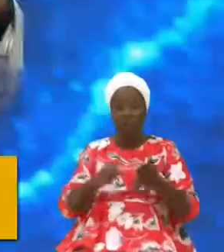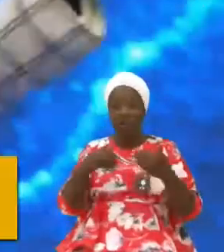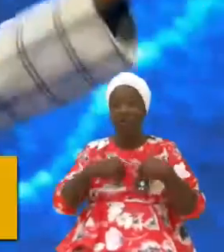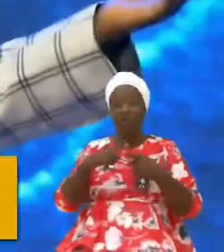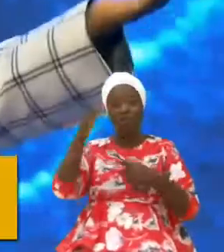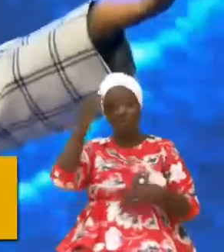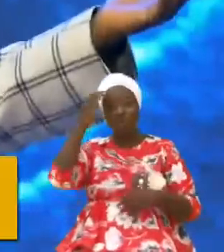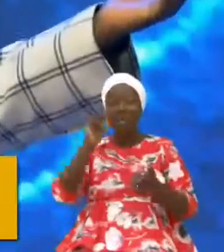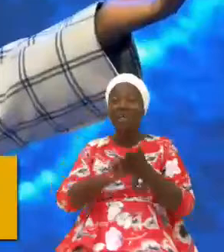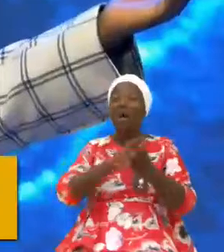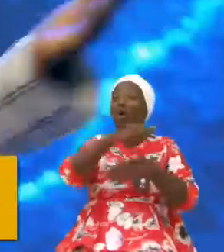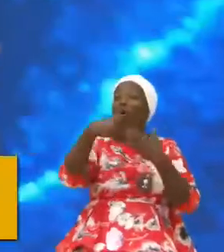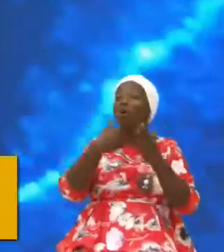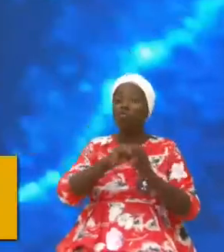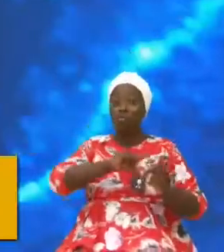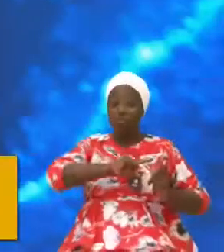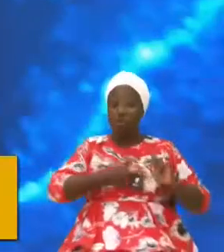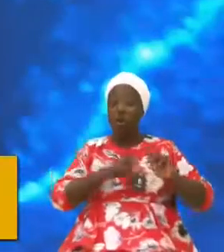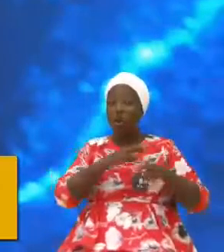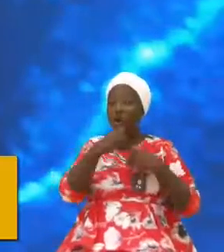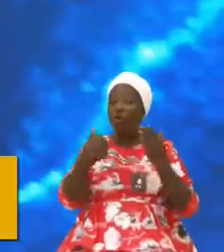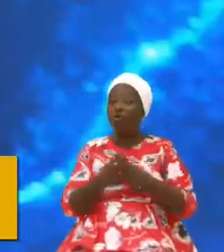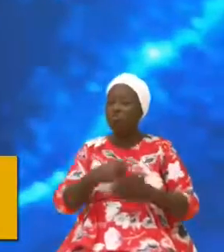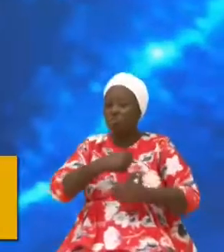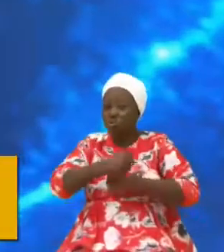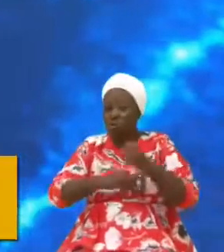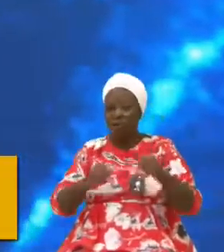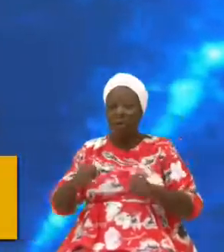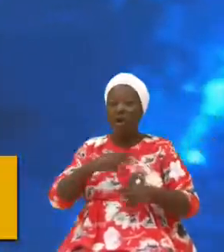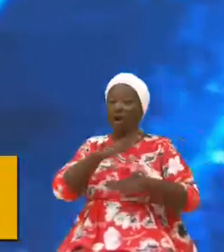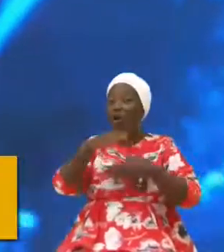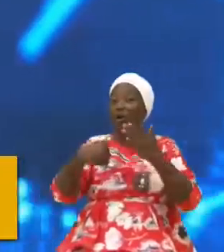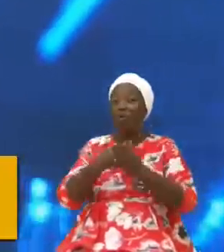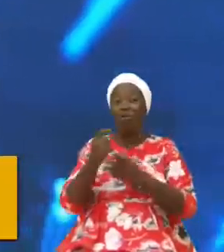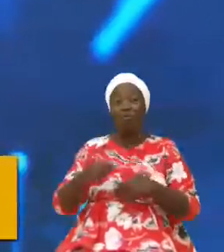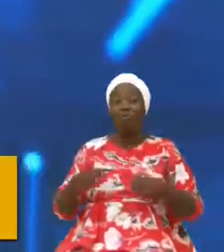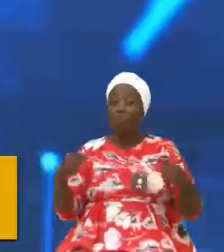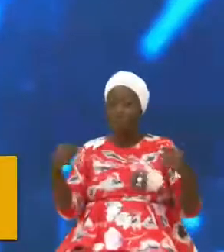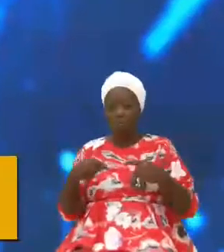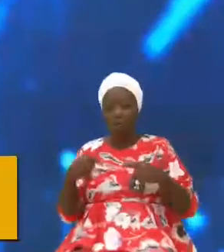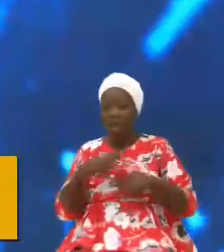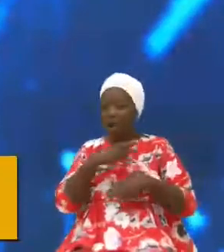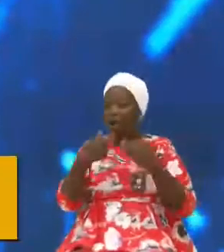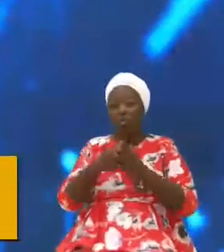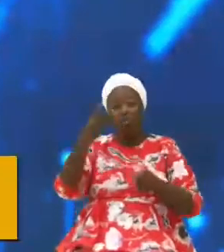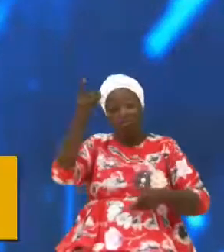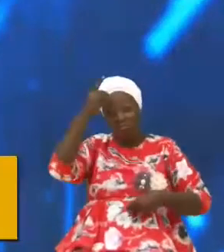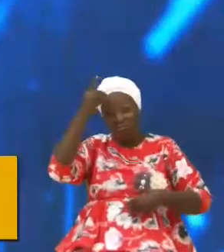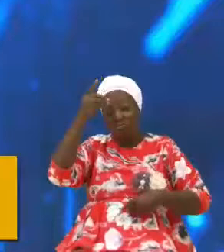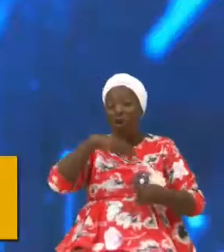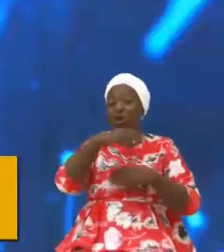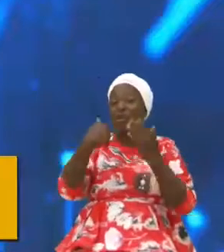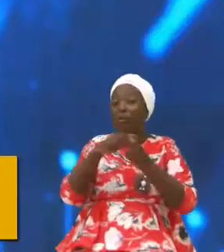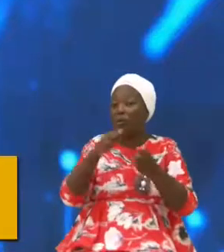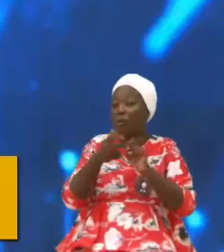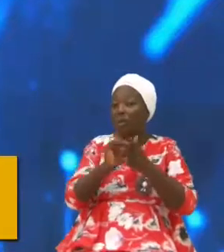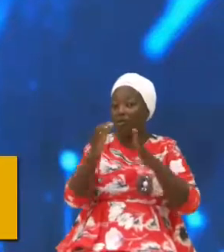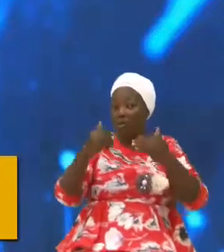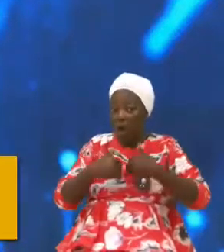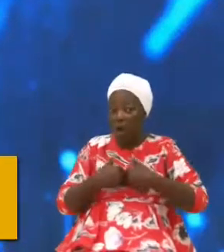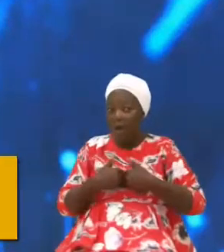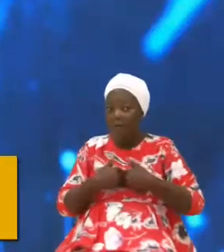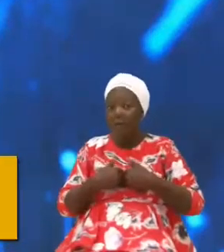He's taking it away already. That's what we need to know. That all your griefs, all your suffering, all